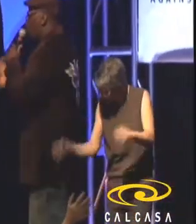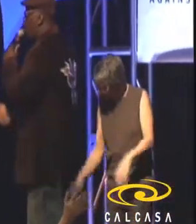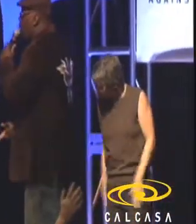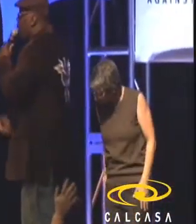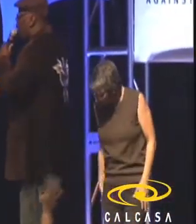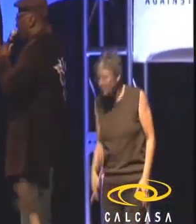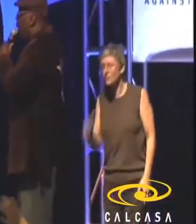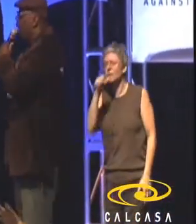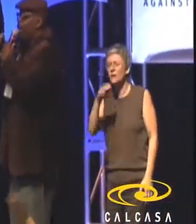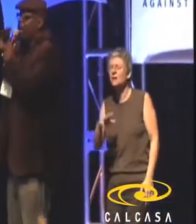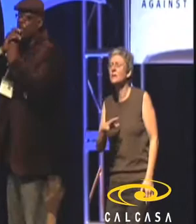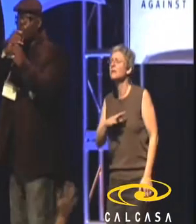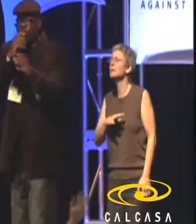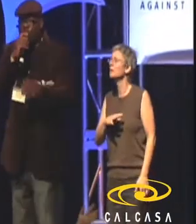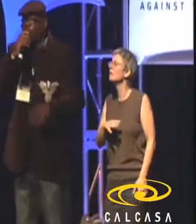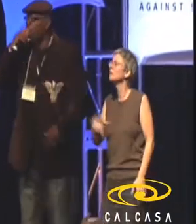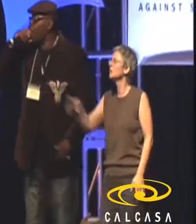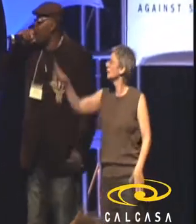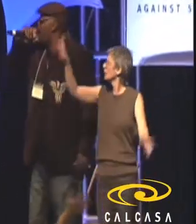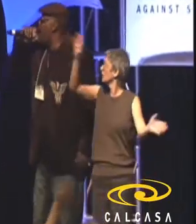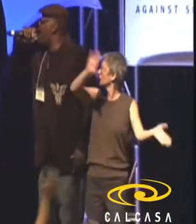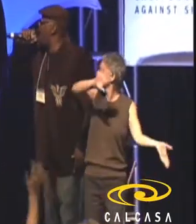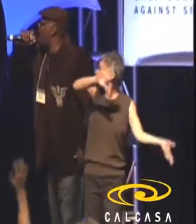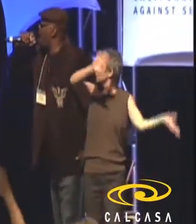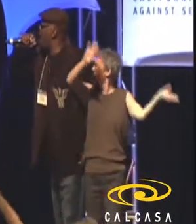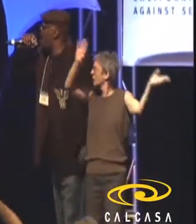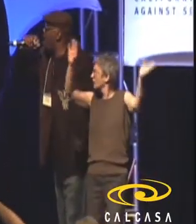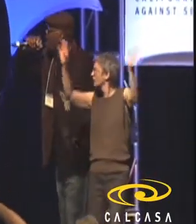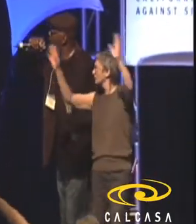All my women and men and the struggle to live.